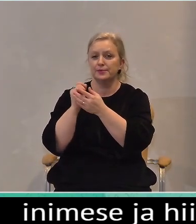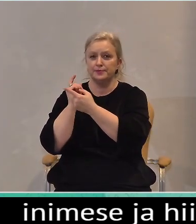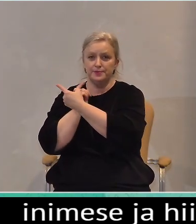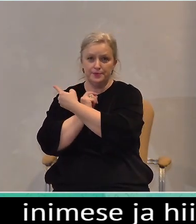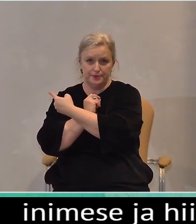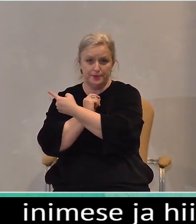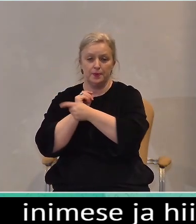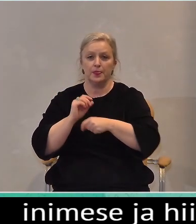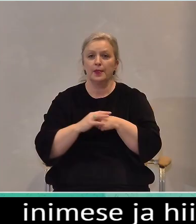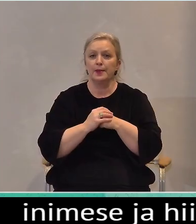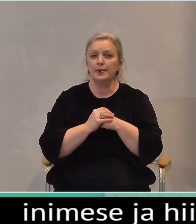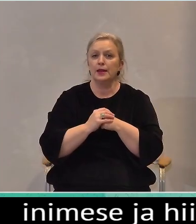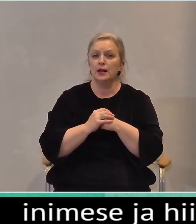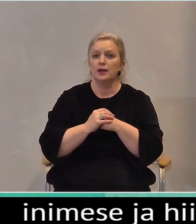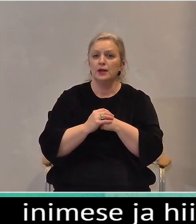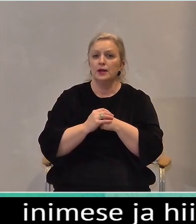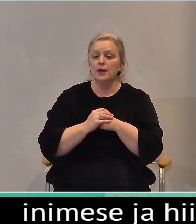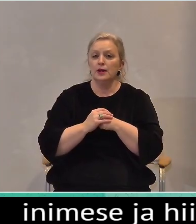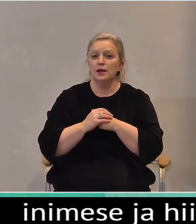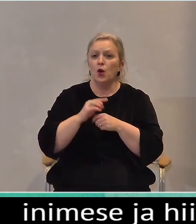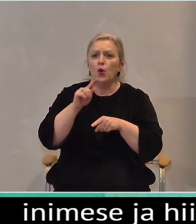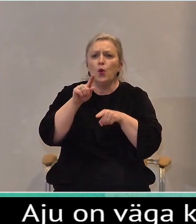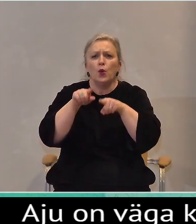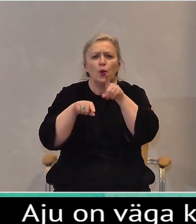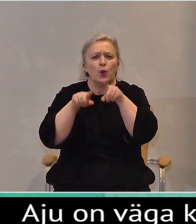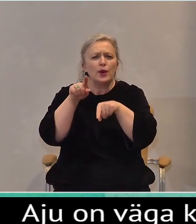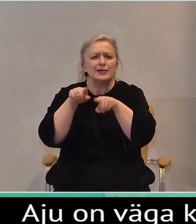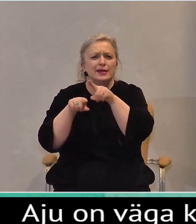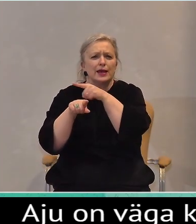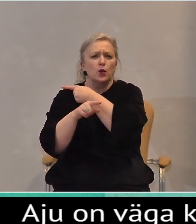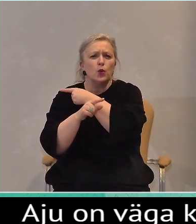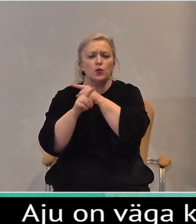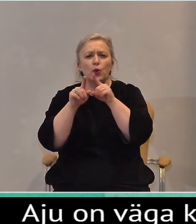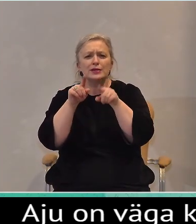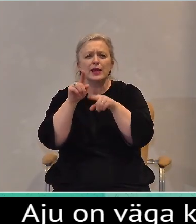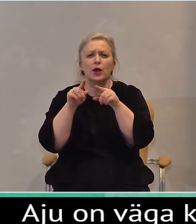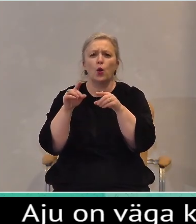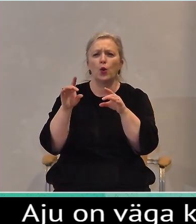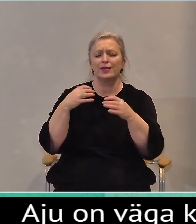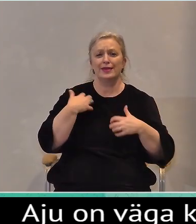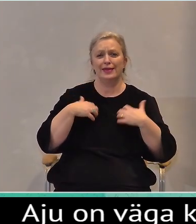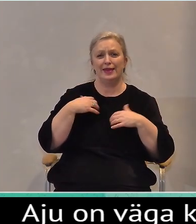historic depictions by Santiago Ramón y Cajal. He